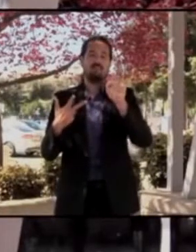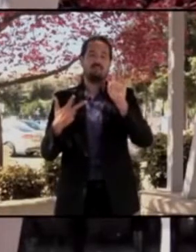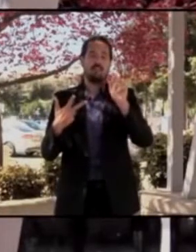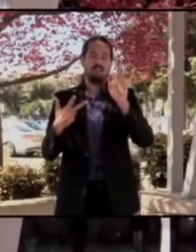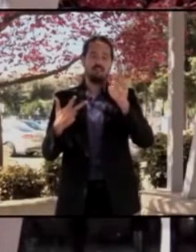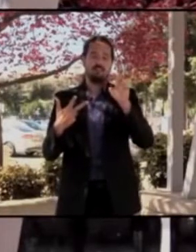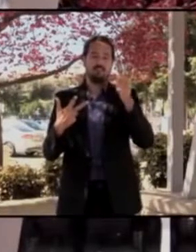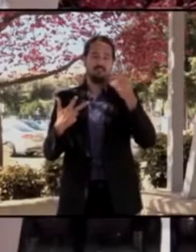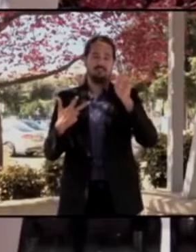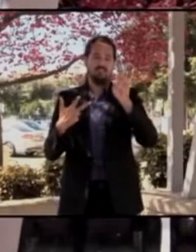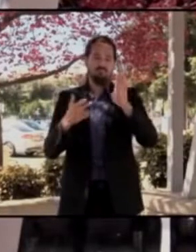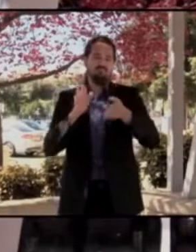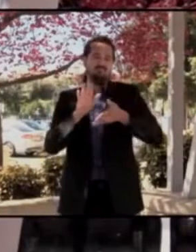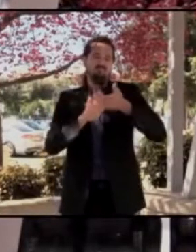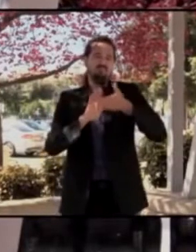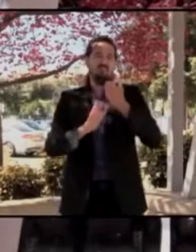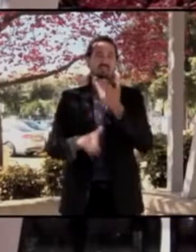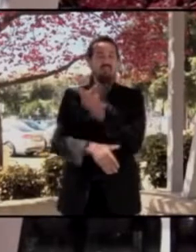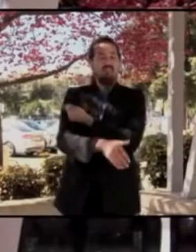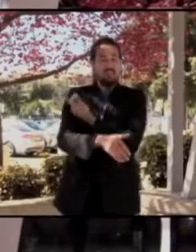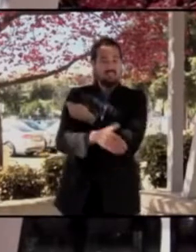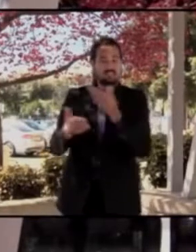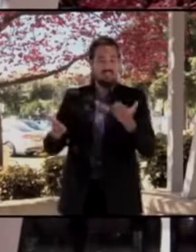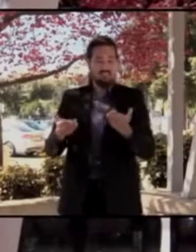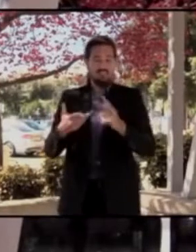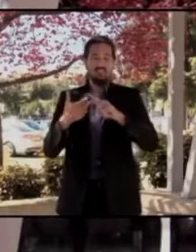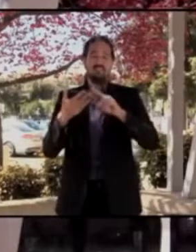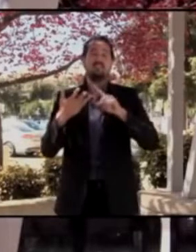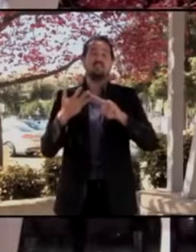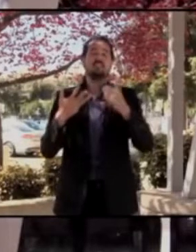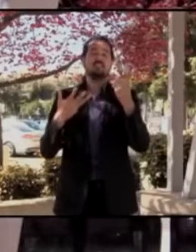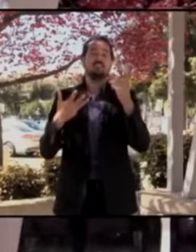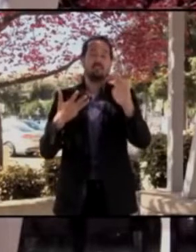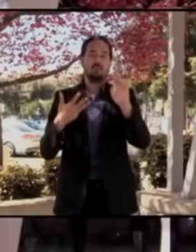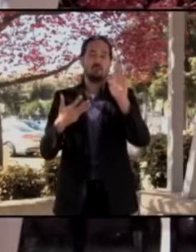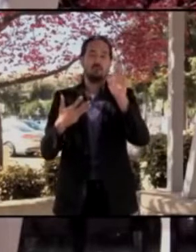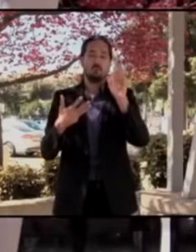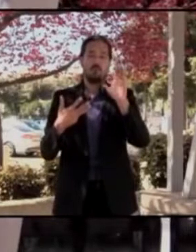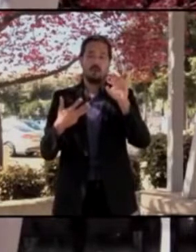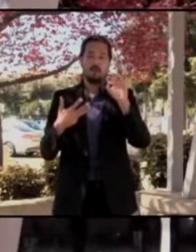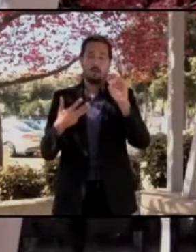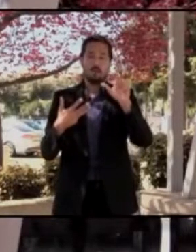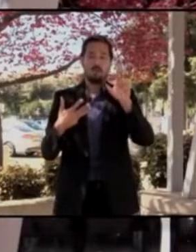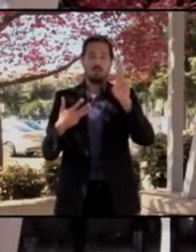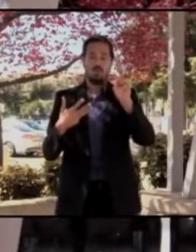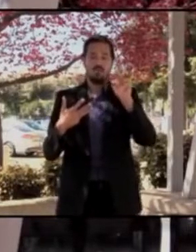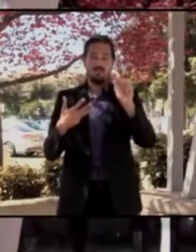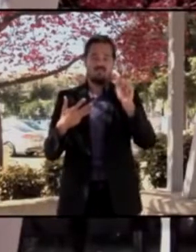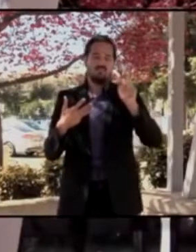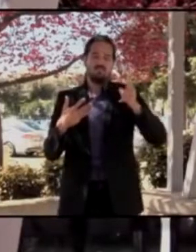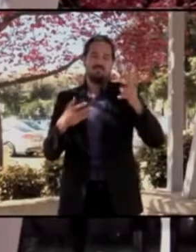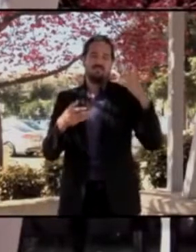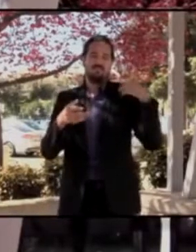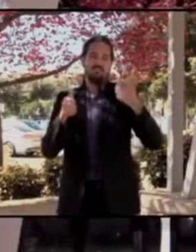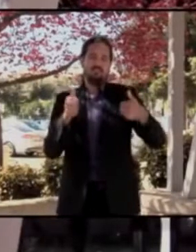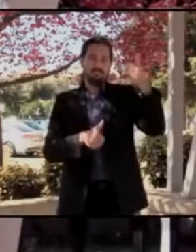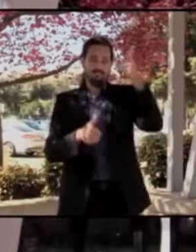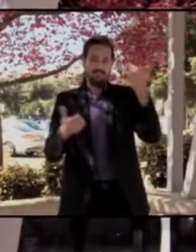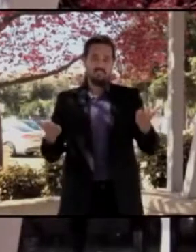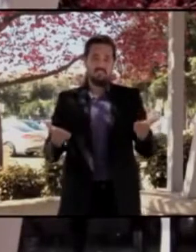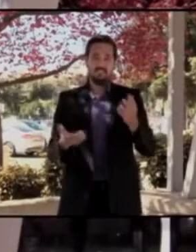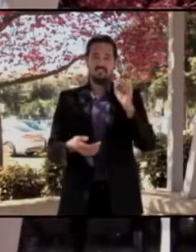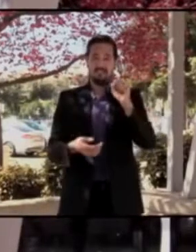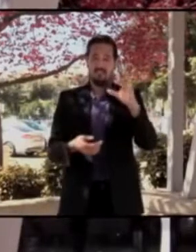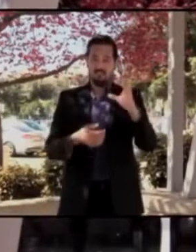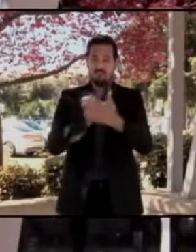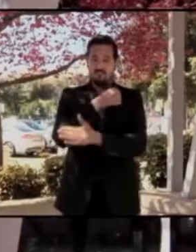Santa Clara. Dr. Rocio Luna, Deputy County Executive in the County of Santa Clara. Supervisor Cindy Chavez, Santa